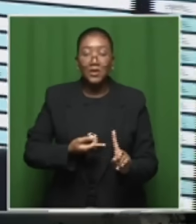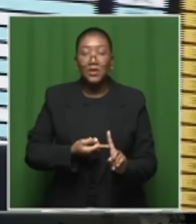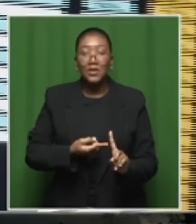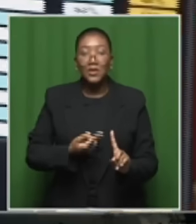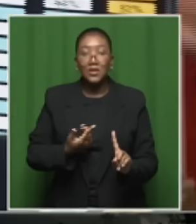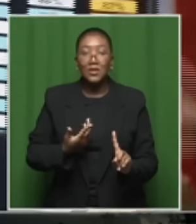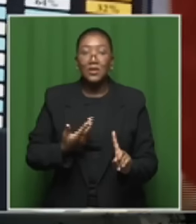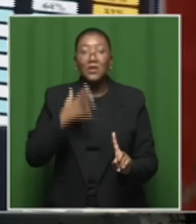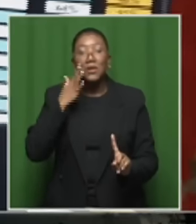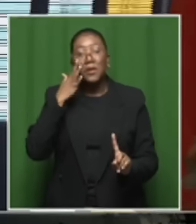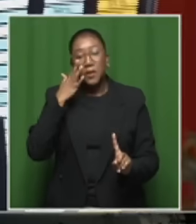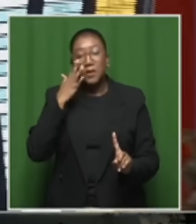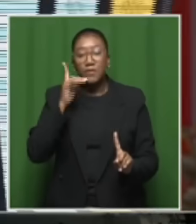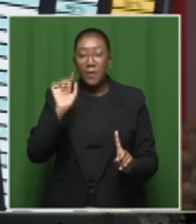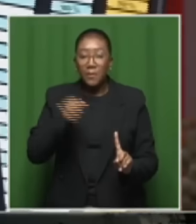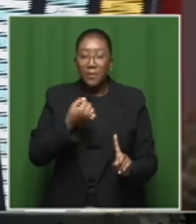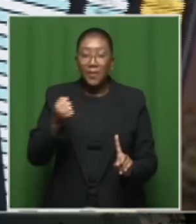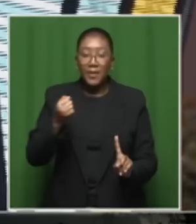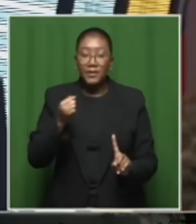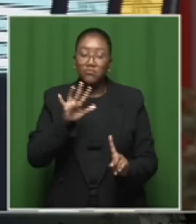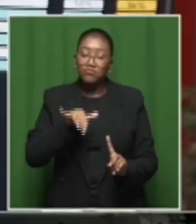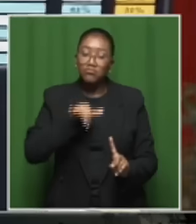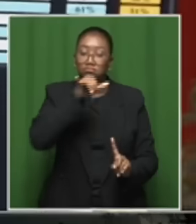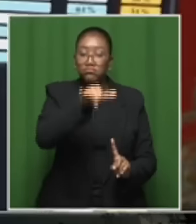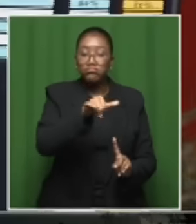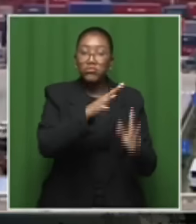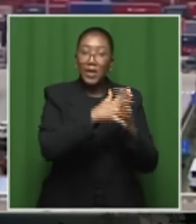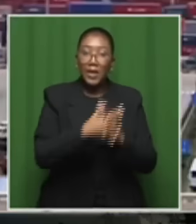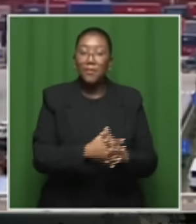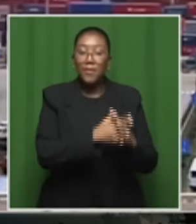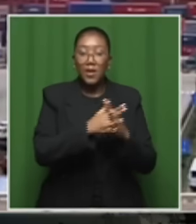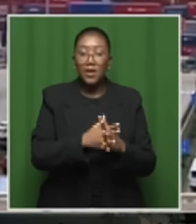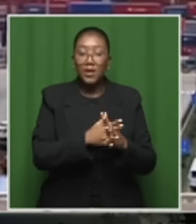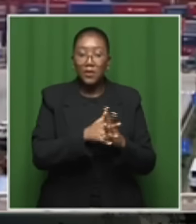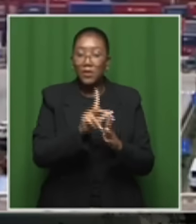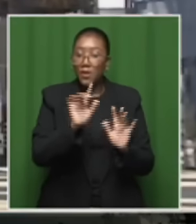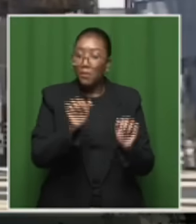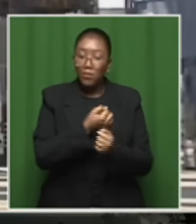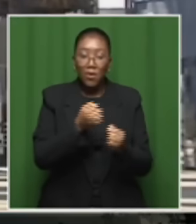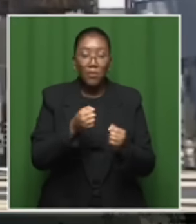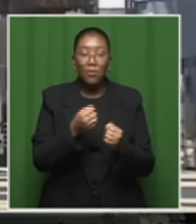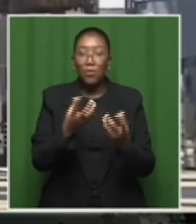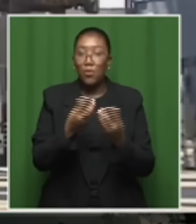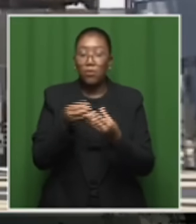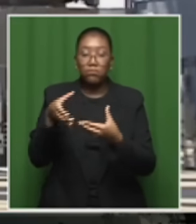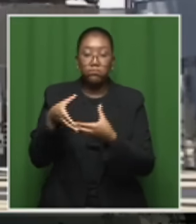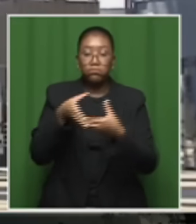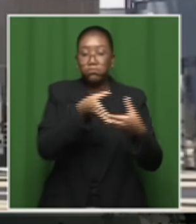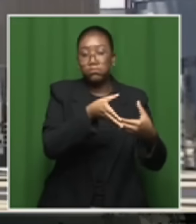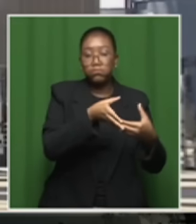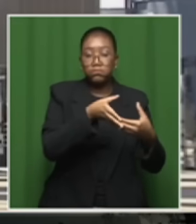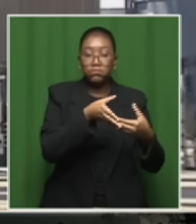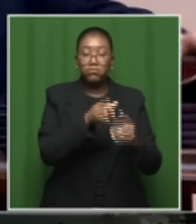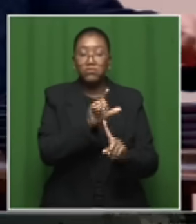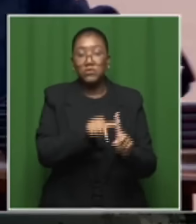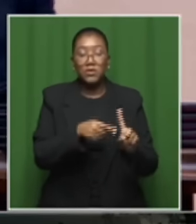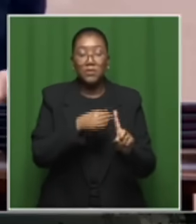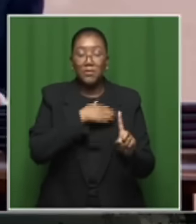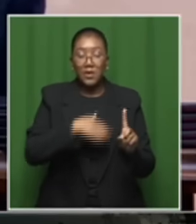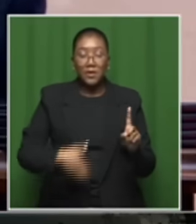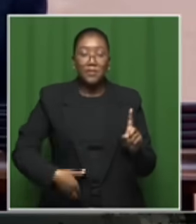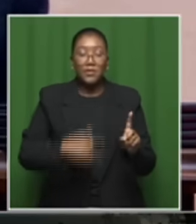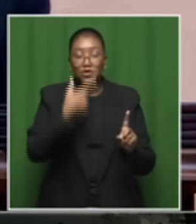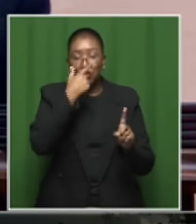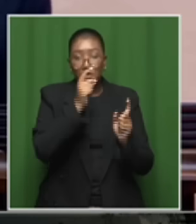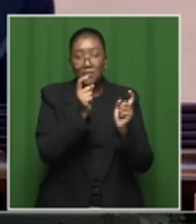being able to go to the U.S., it's not new. He couldn't go with the delegation when they went to meet President